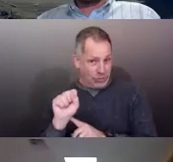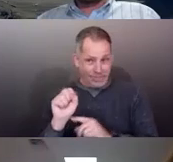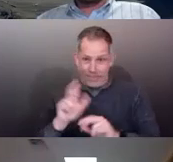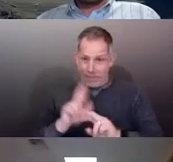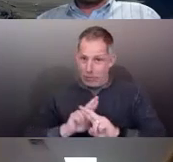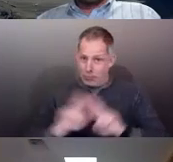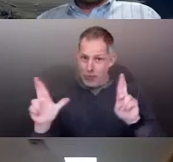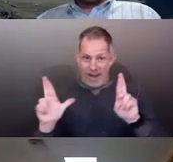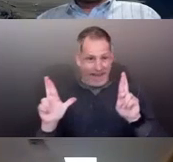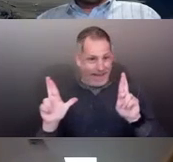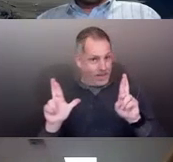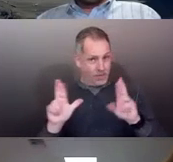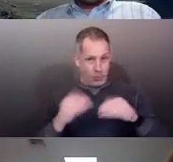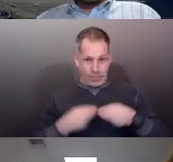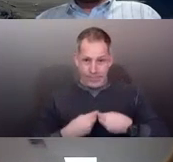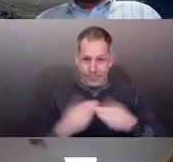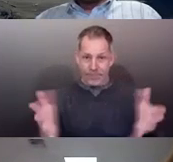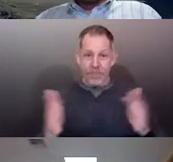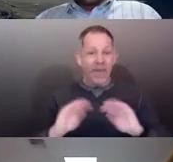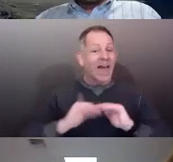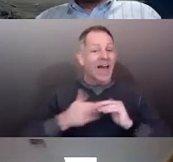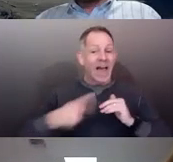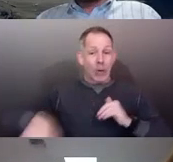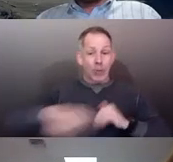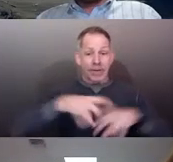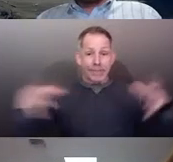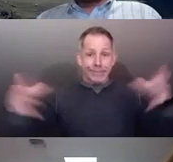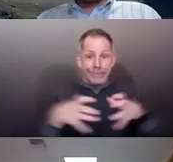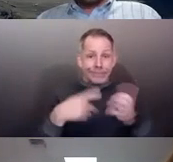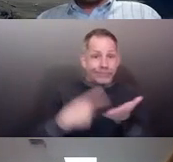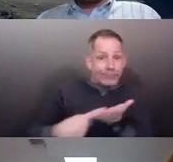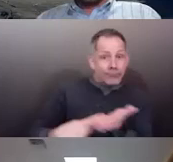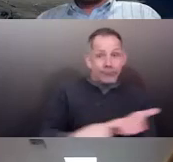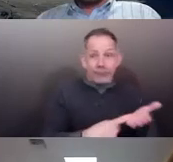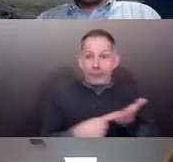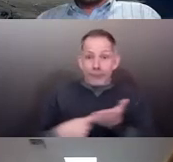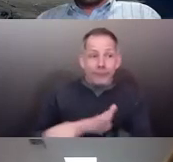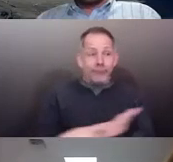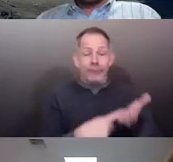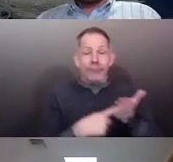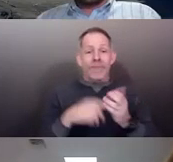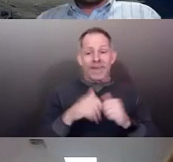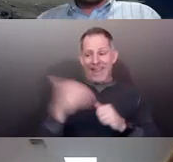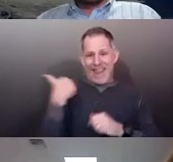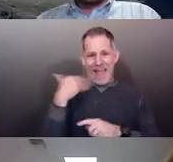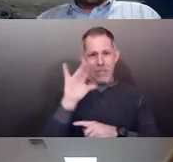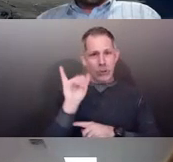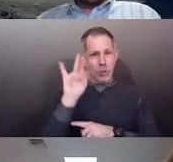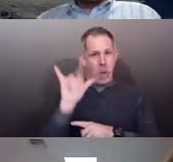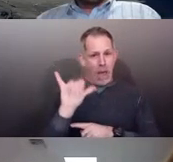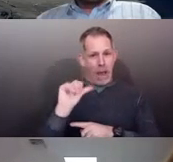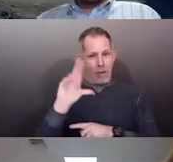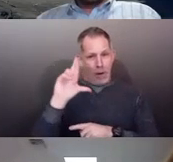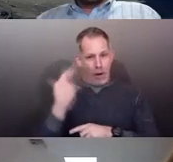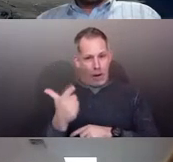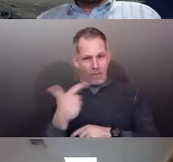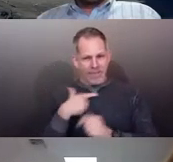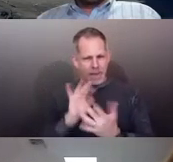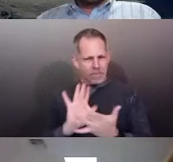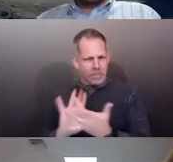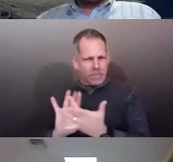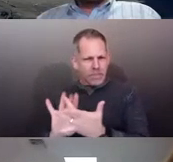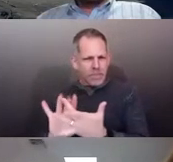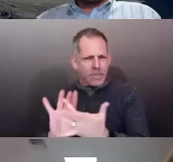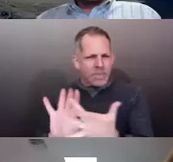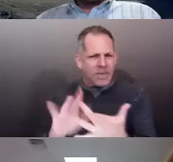this and reaching out. So we were literally weeks ahead of much of the other planning that was done. So we've got a really good jump